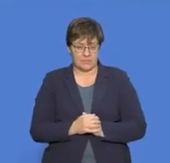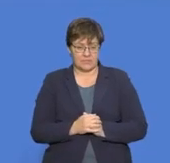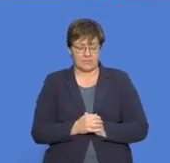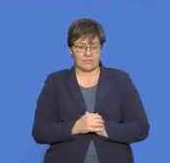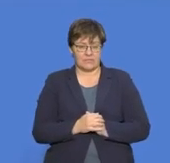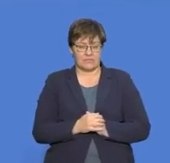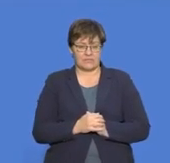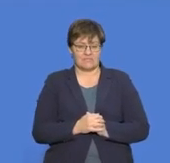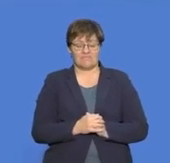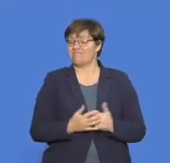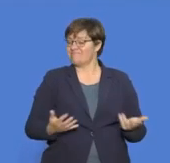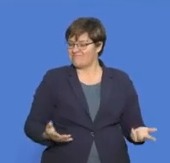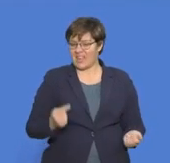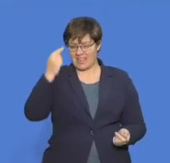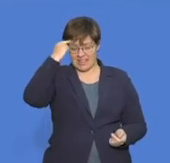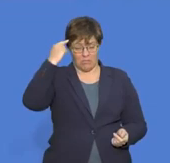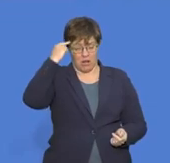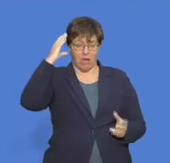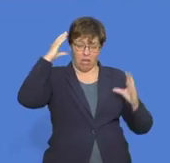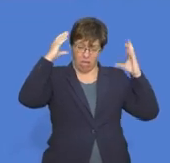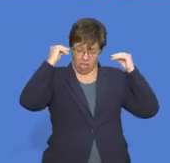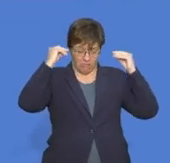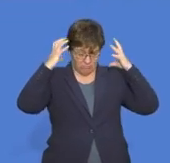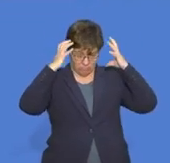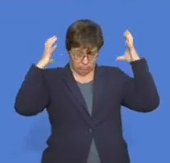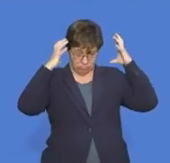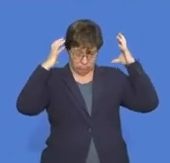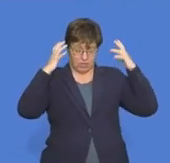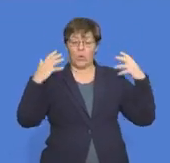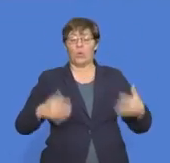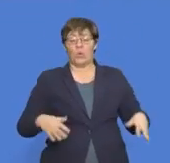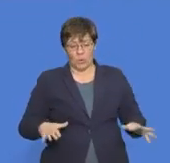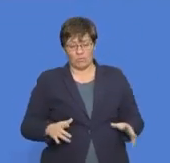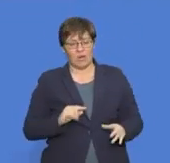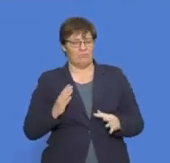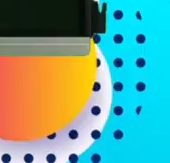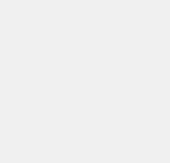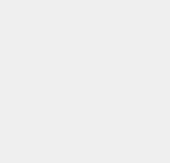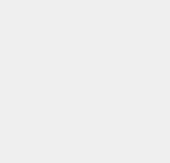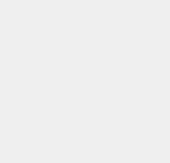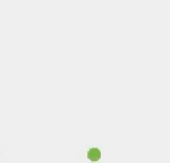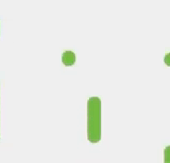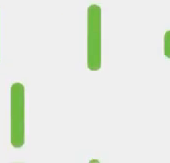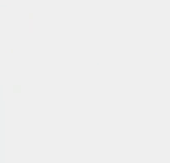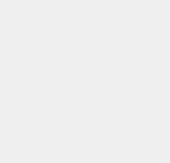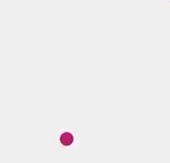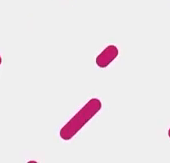Well, I think your brains are probably bursting now, so maybe it's time for a break.